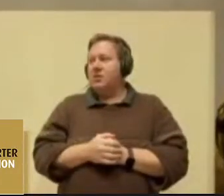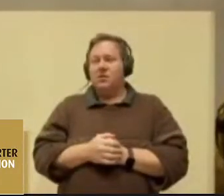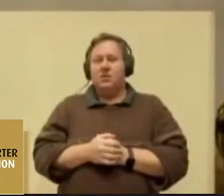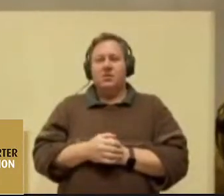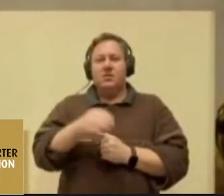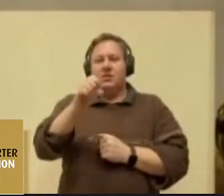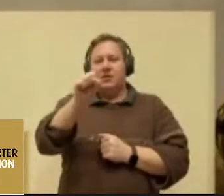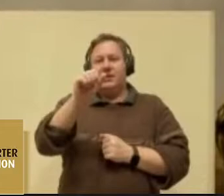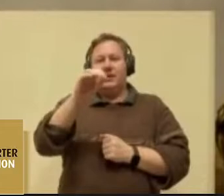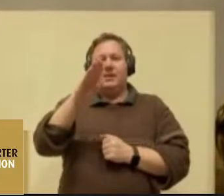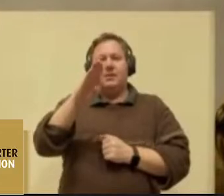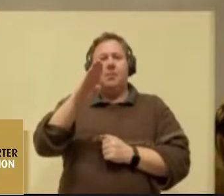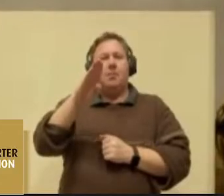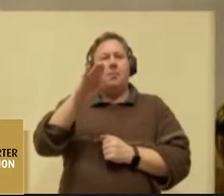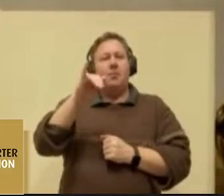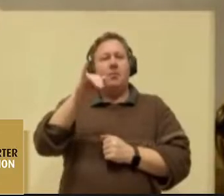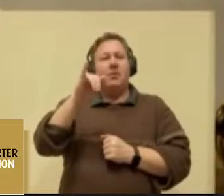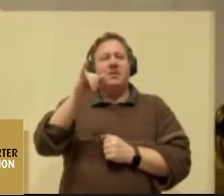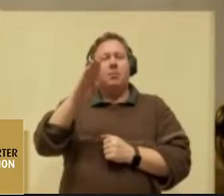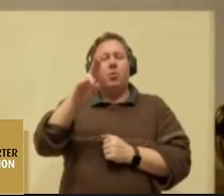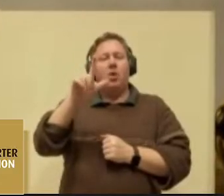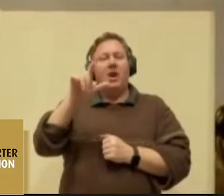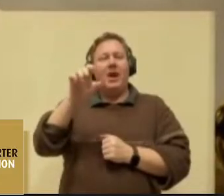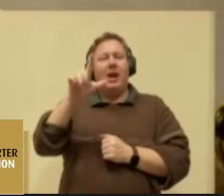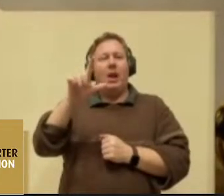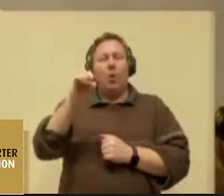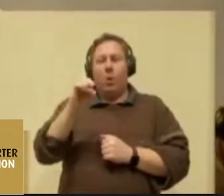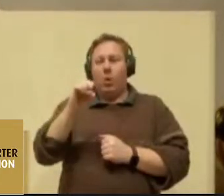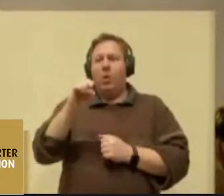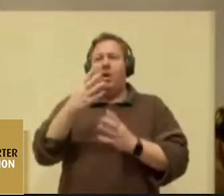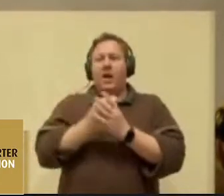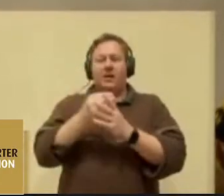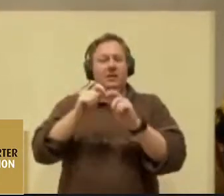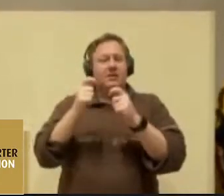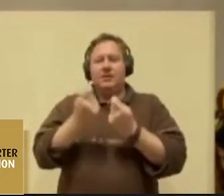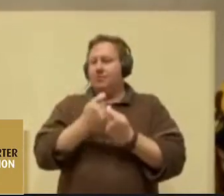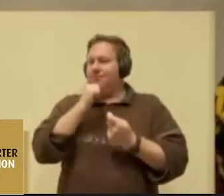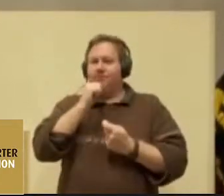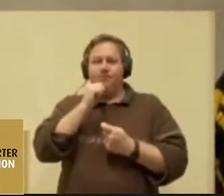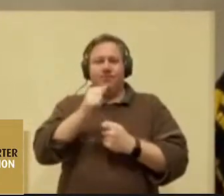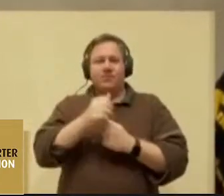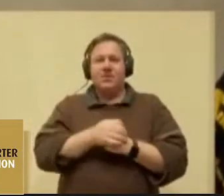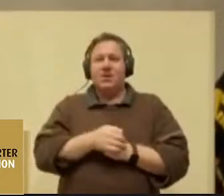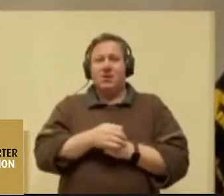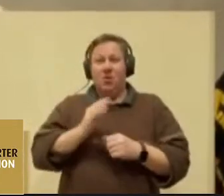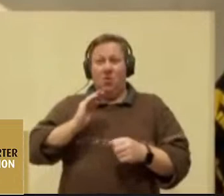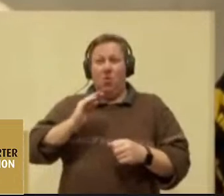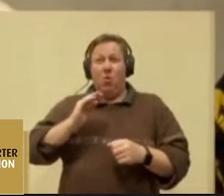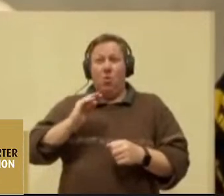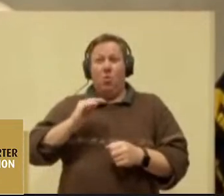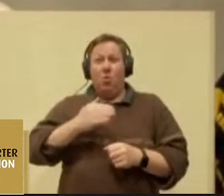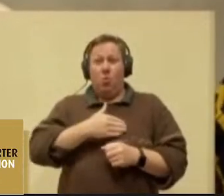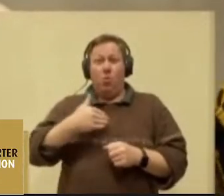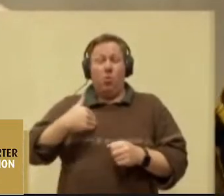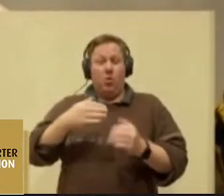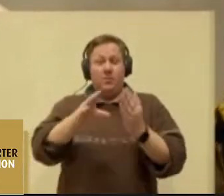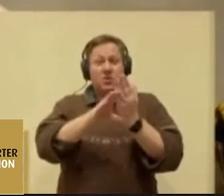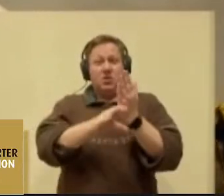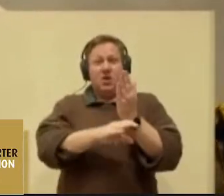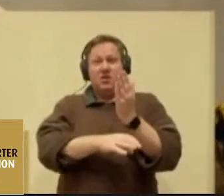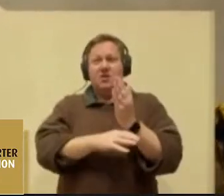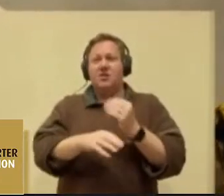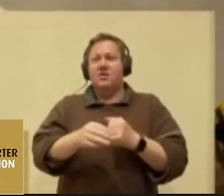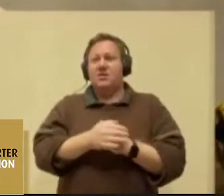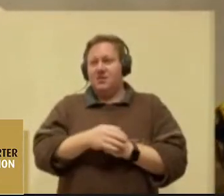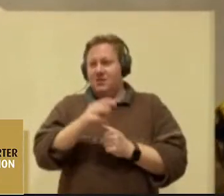bulelo and the team i don't know whether we would have a women's charter so why do you want me to